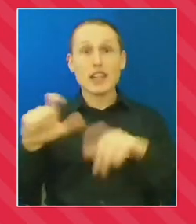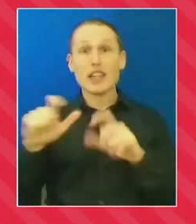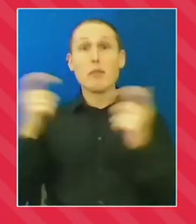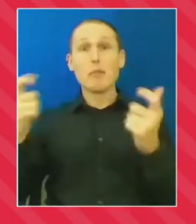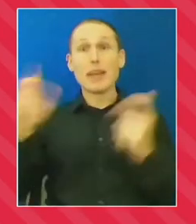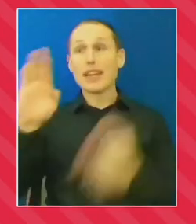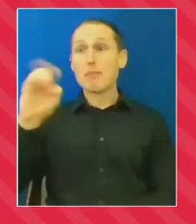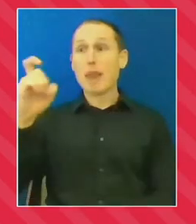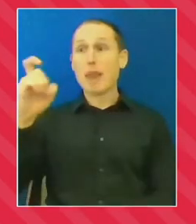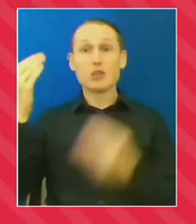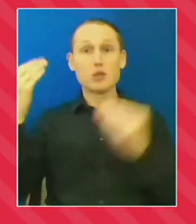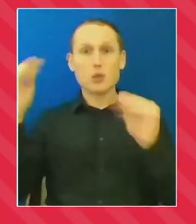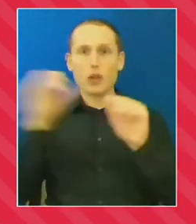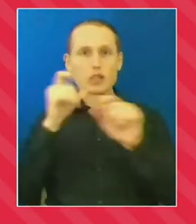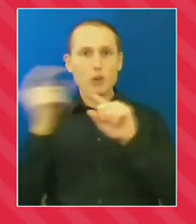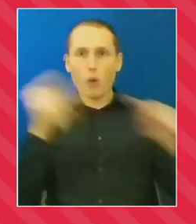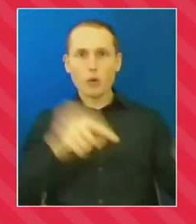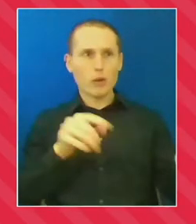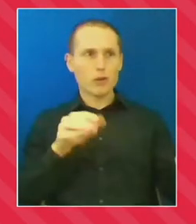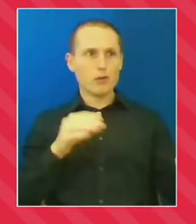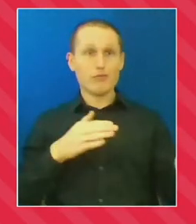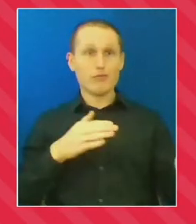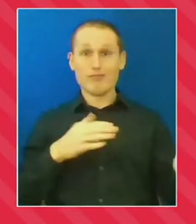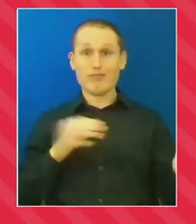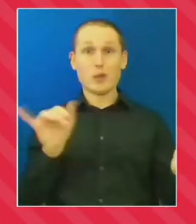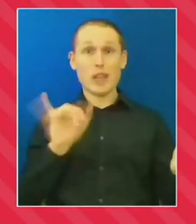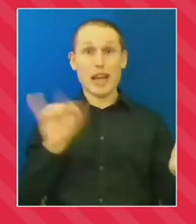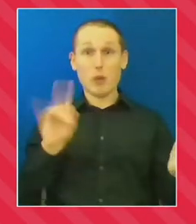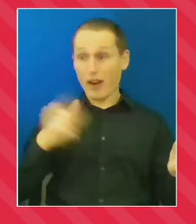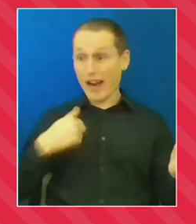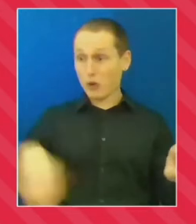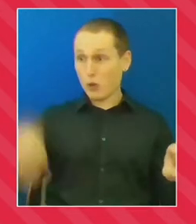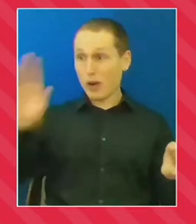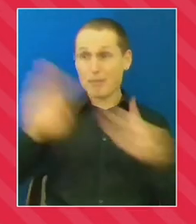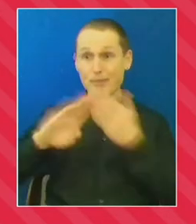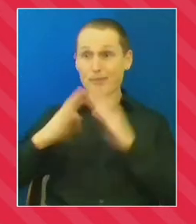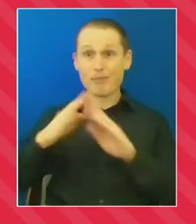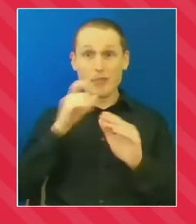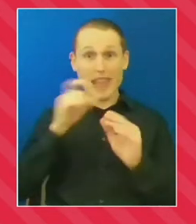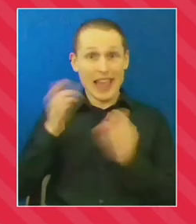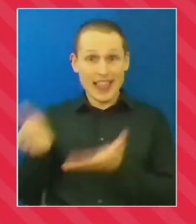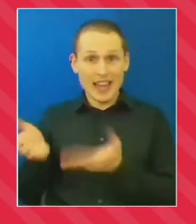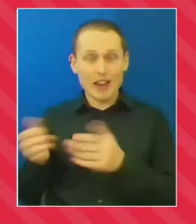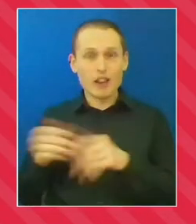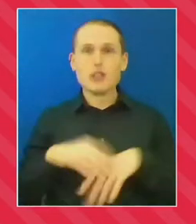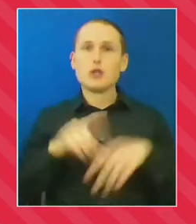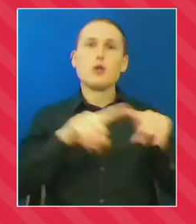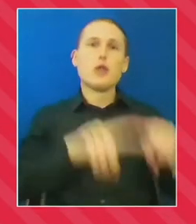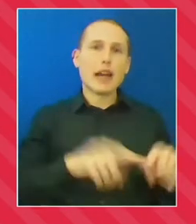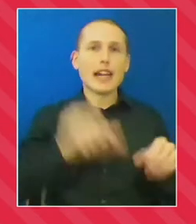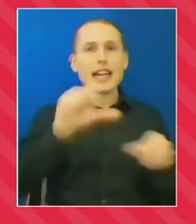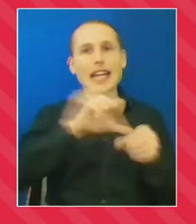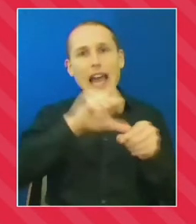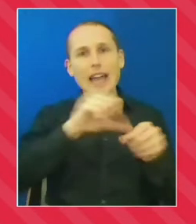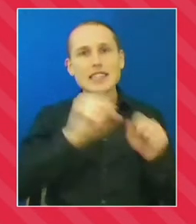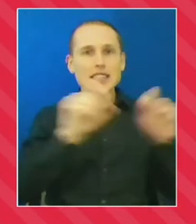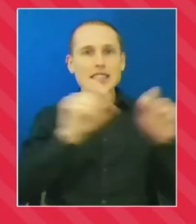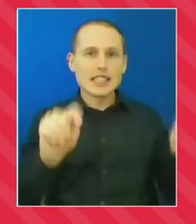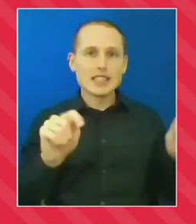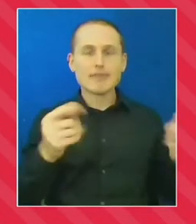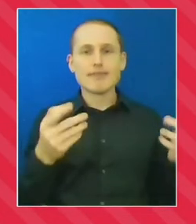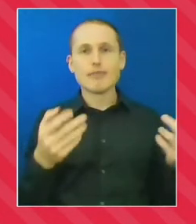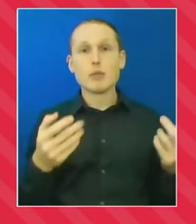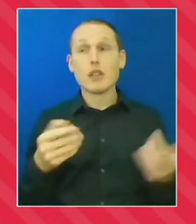to neighborhoods like the one I grew up. Yeah. So you're reliant on the gas station. Mm-hmm. So what I know is that if